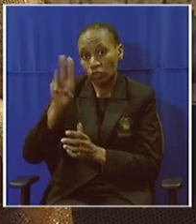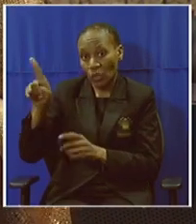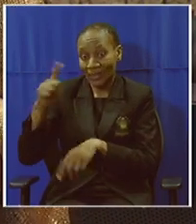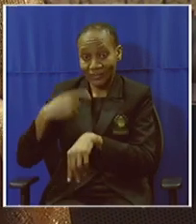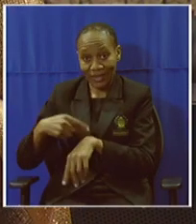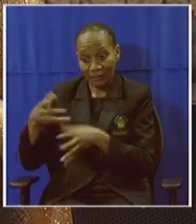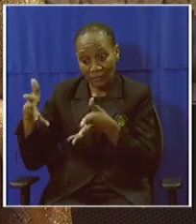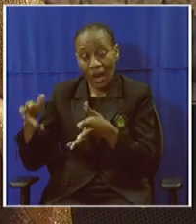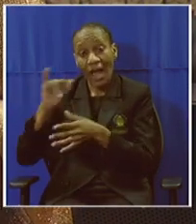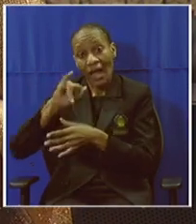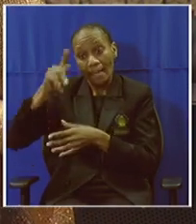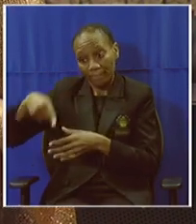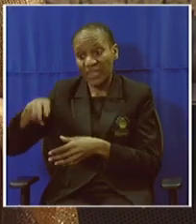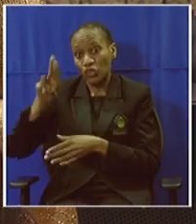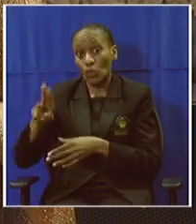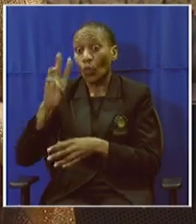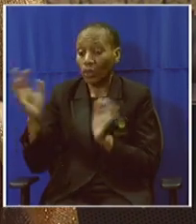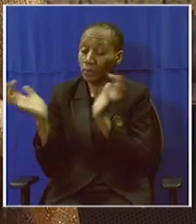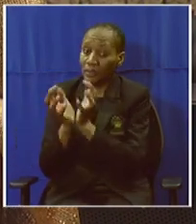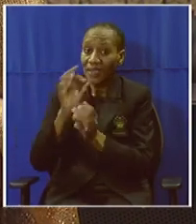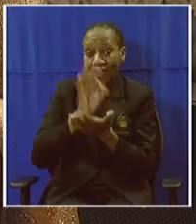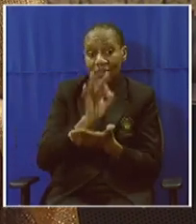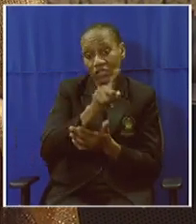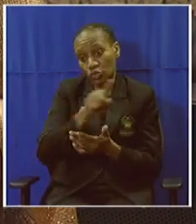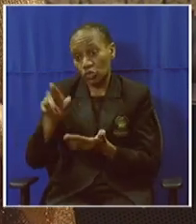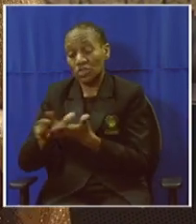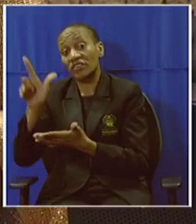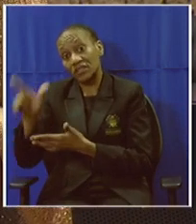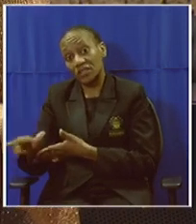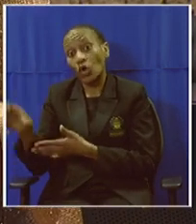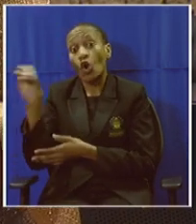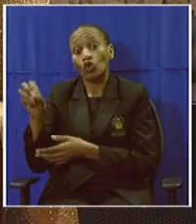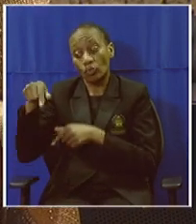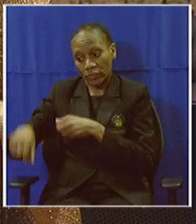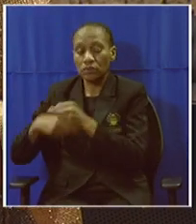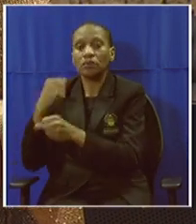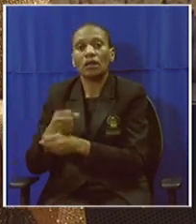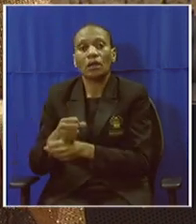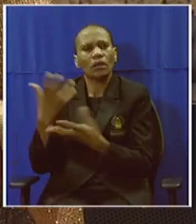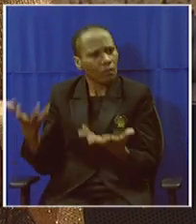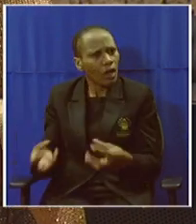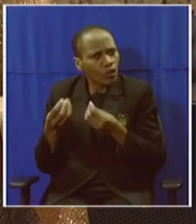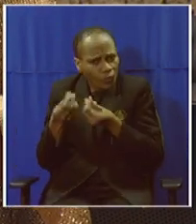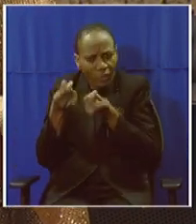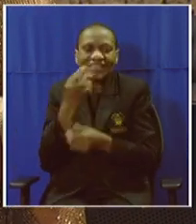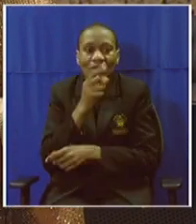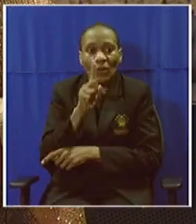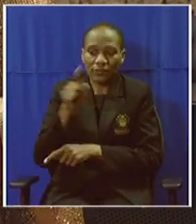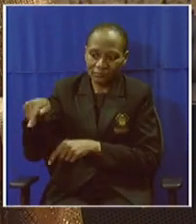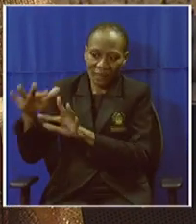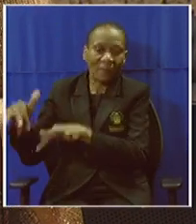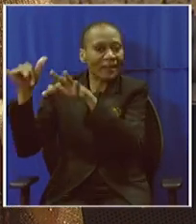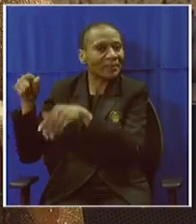IPU Assembly from the 13th till the 17th of October 2019. The resolution urges Parliament to